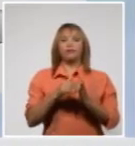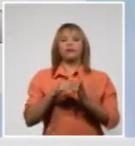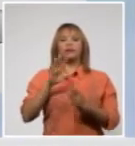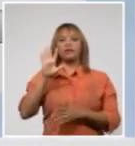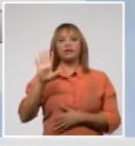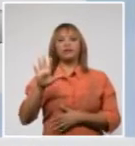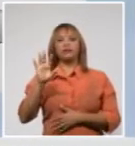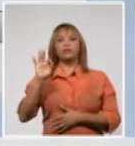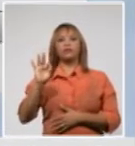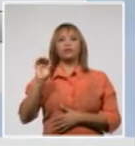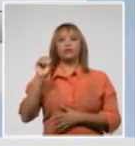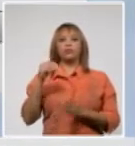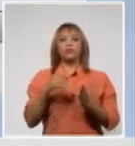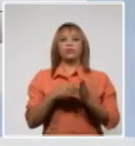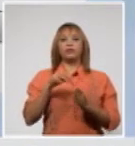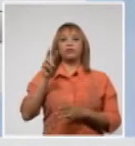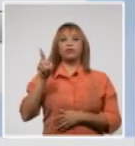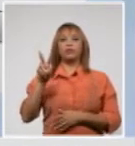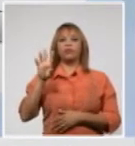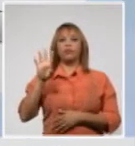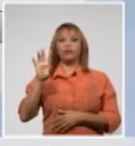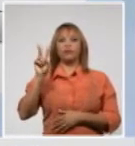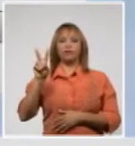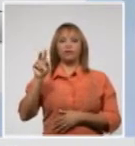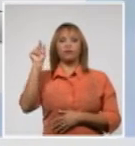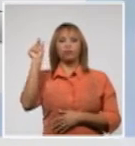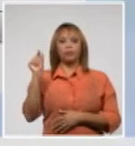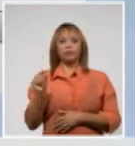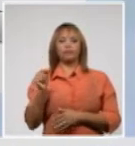52.95% of all cases worldwide.